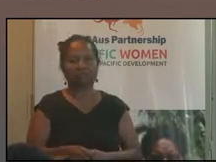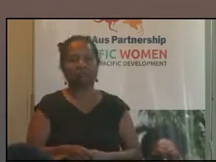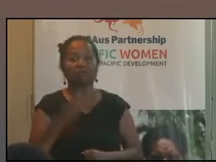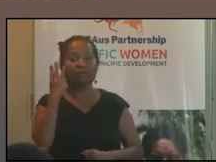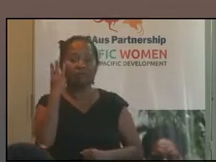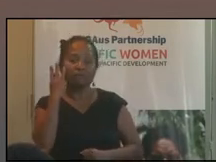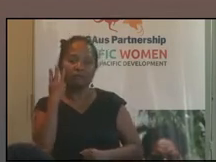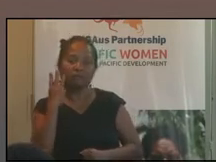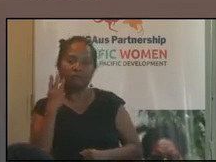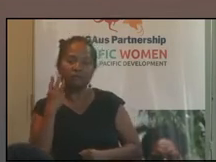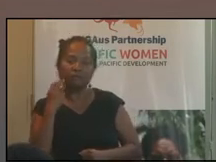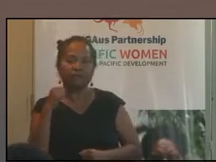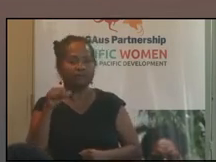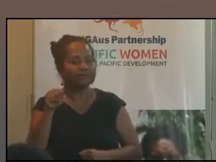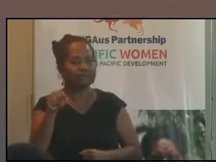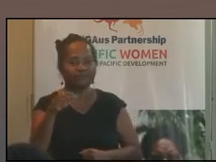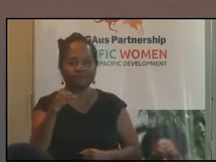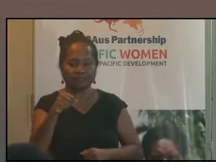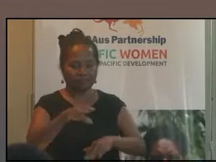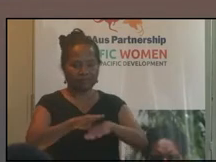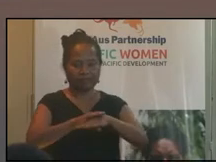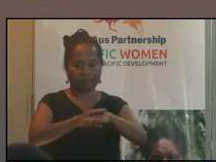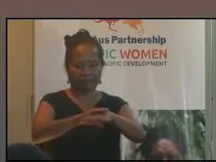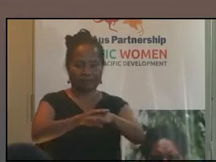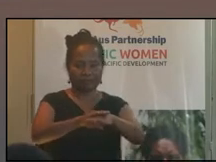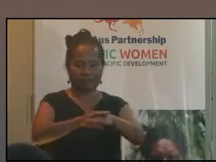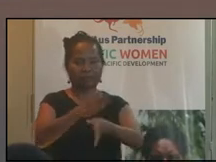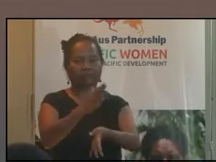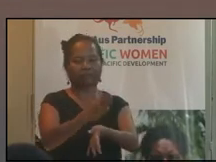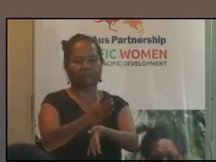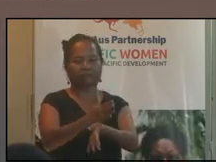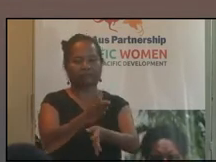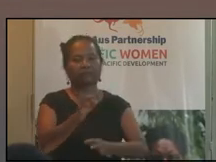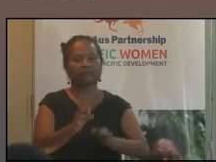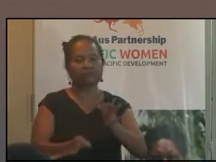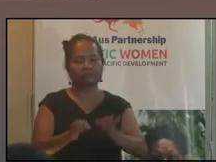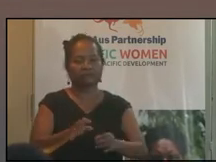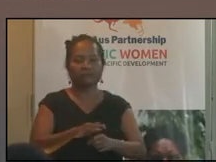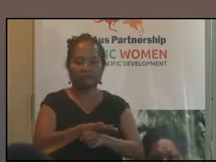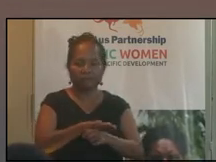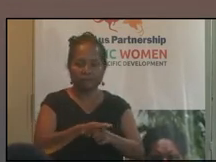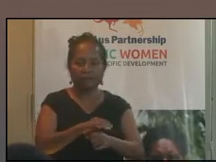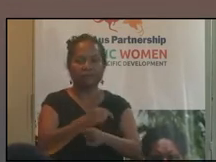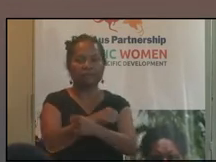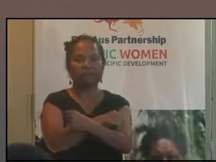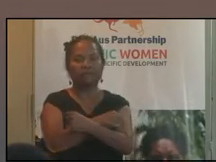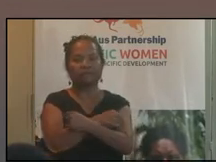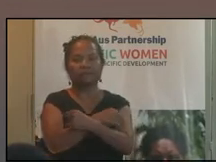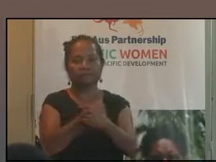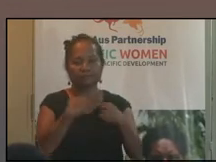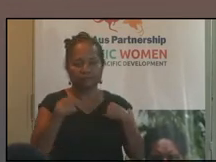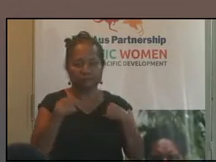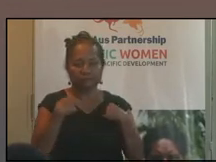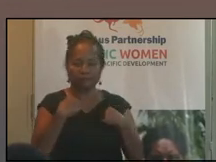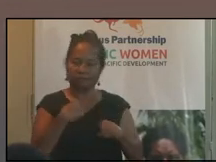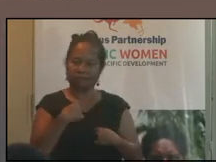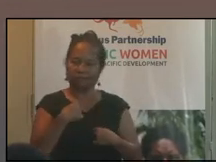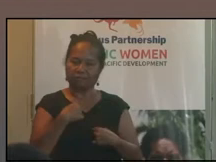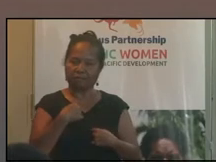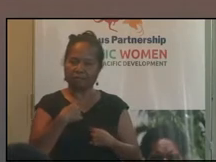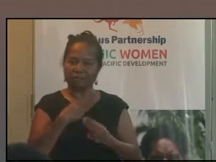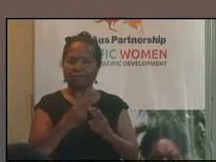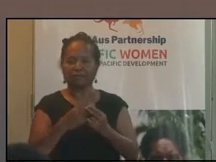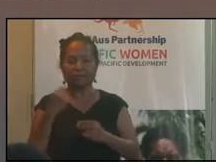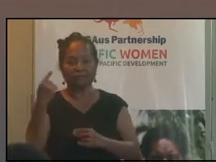in certain leadership or decision-making bodies, which we have talked about. I've been around with